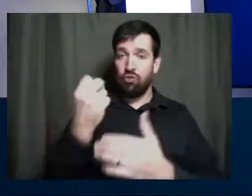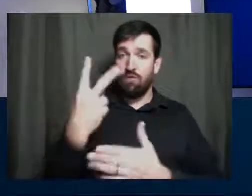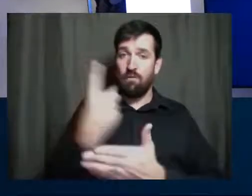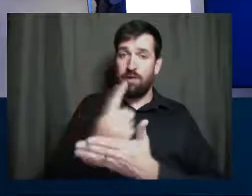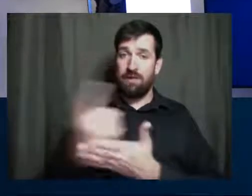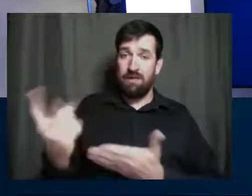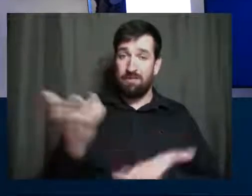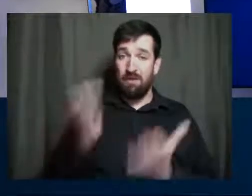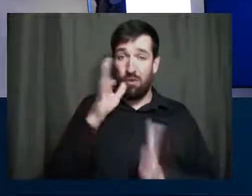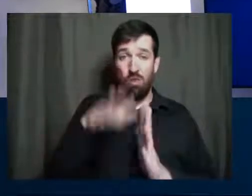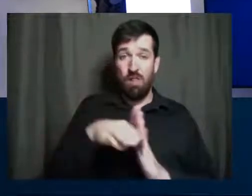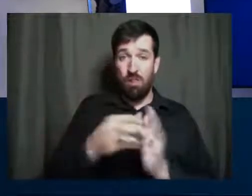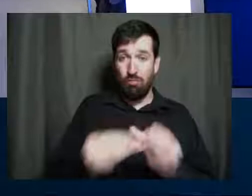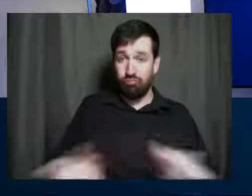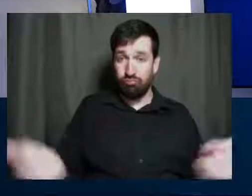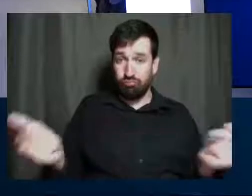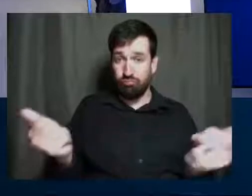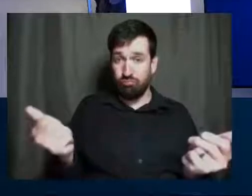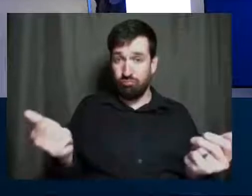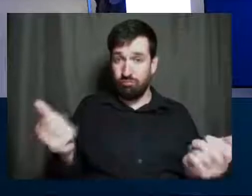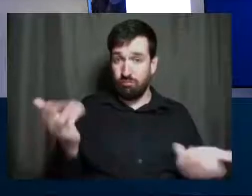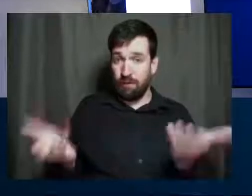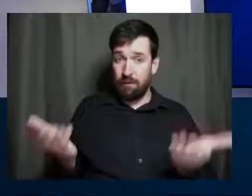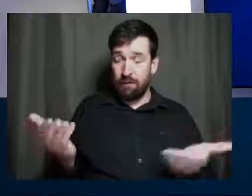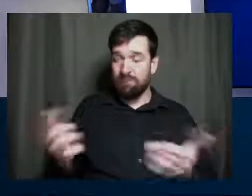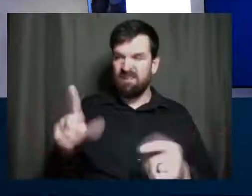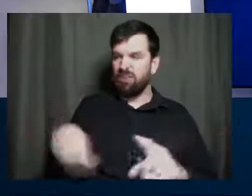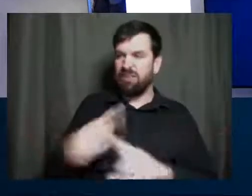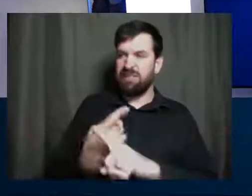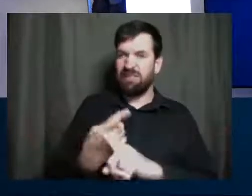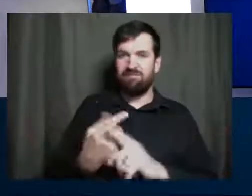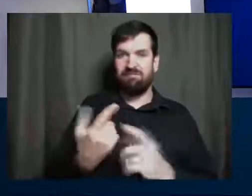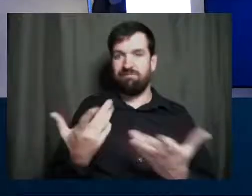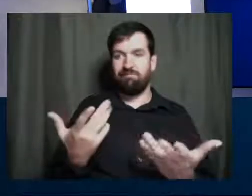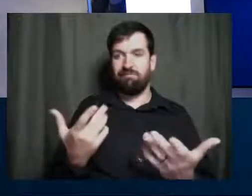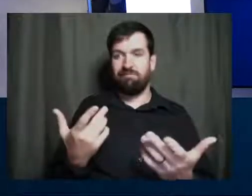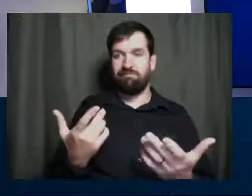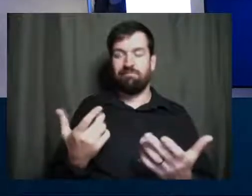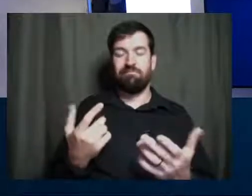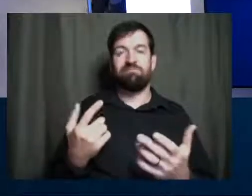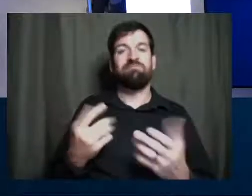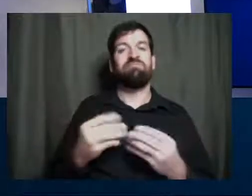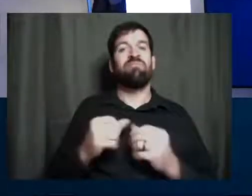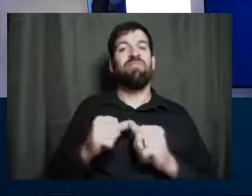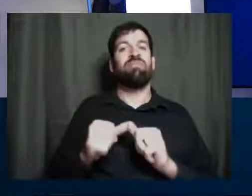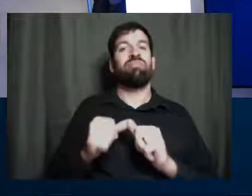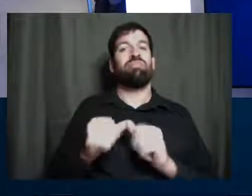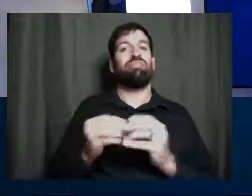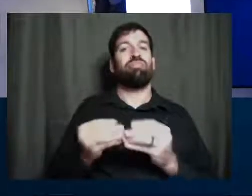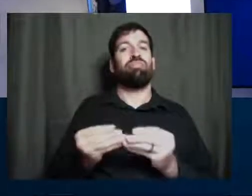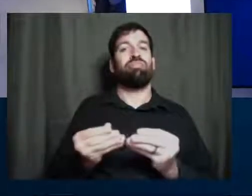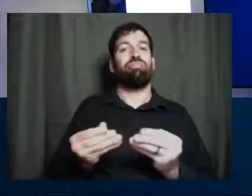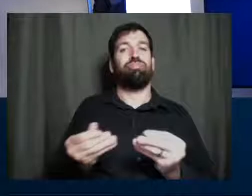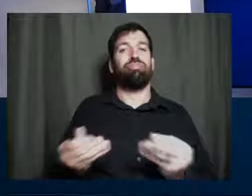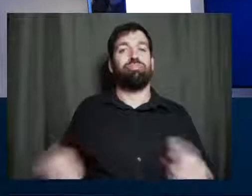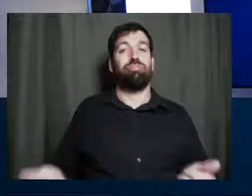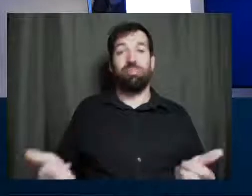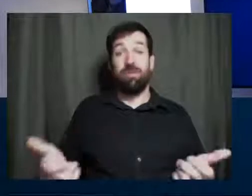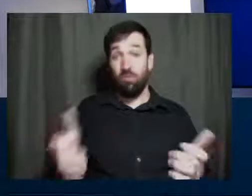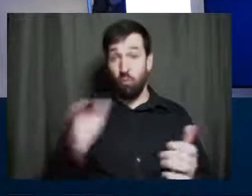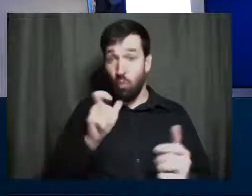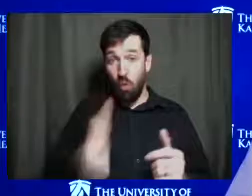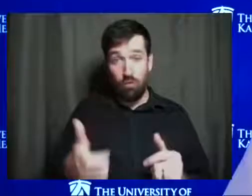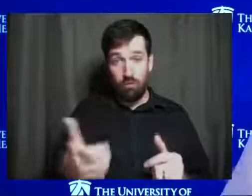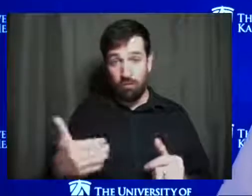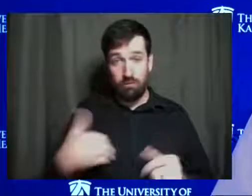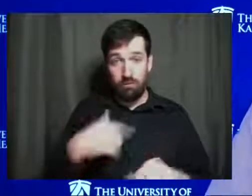go away? That this is just kind of it ridding itself out of the body, and there will be no long haul? I mean,